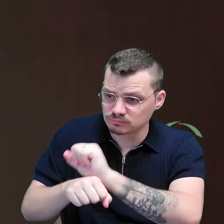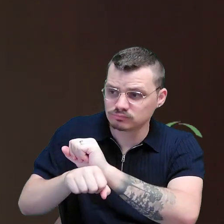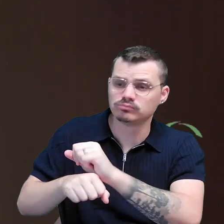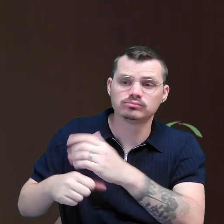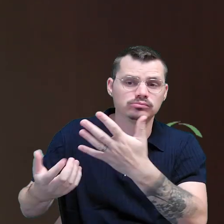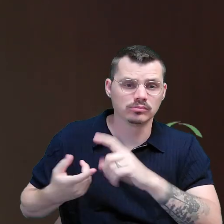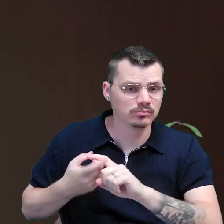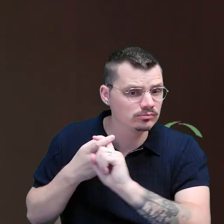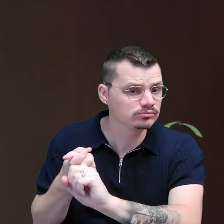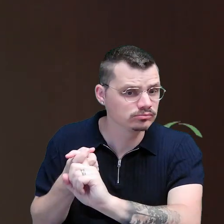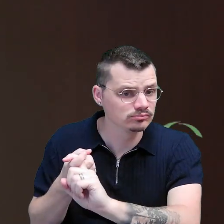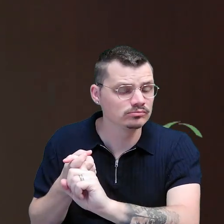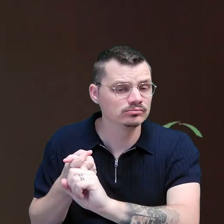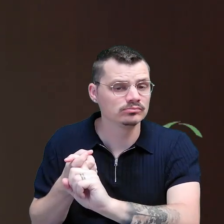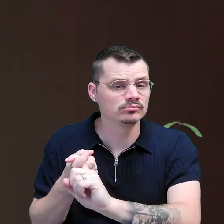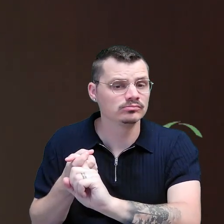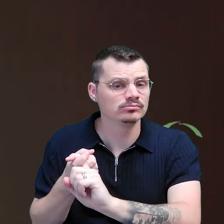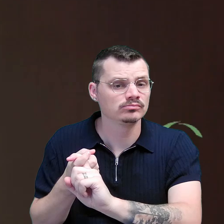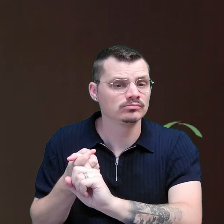friends,